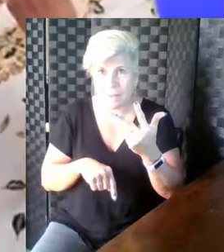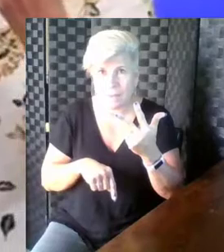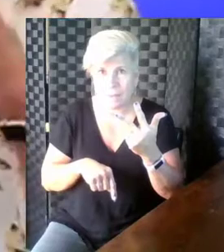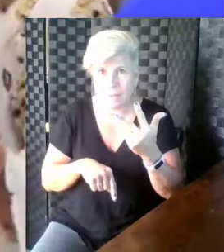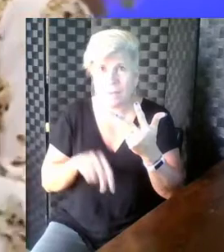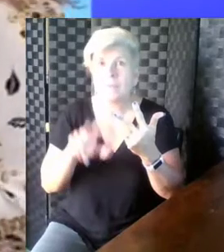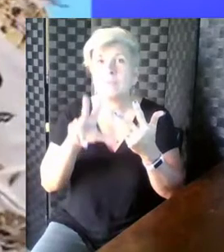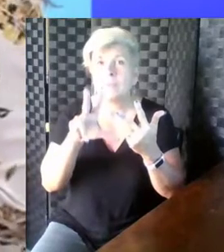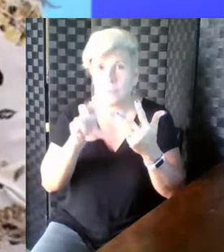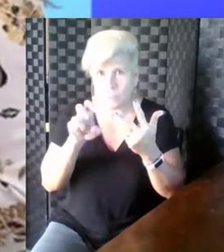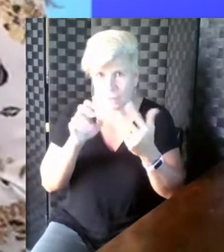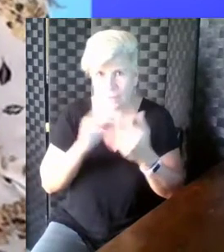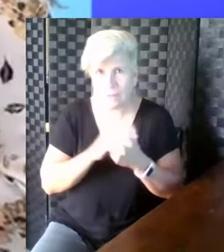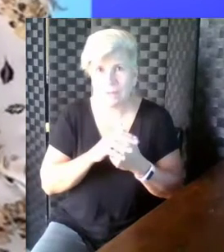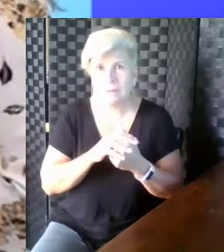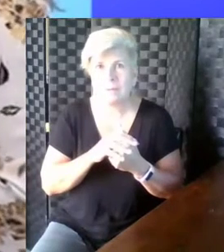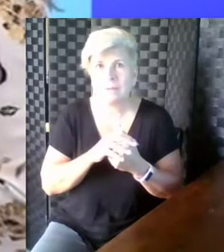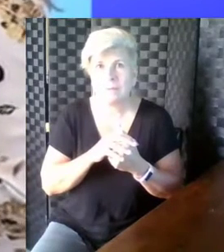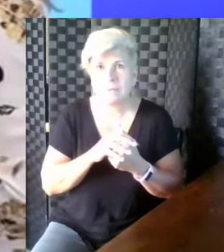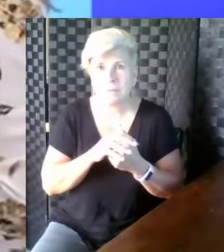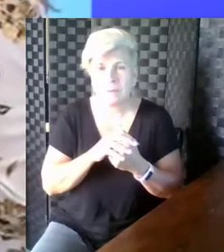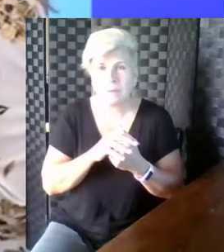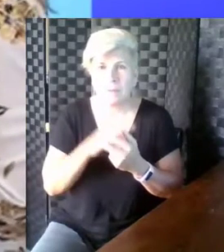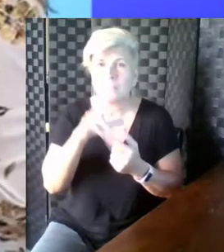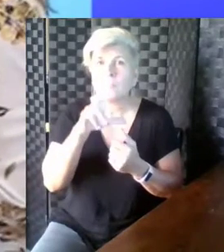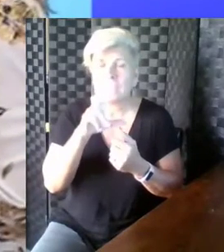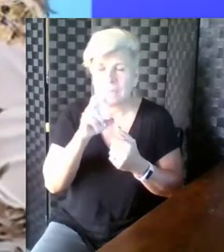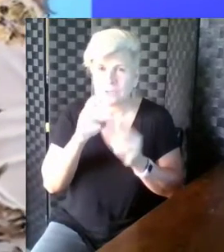did I jump? Exactly. I went